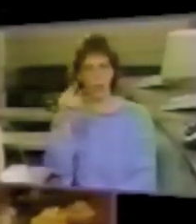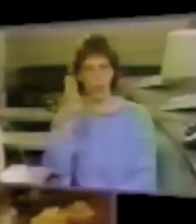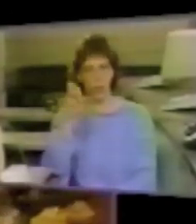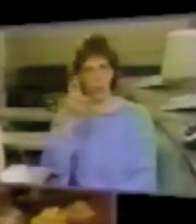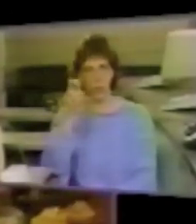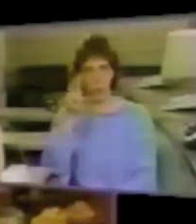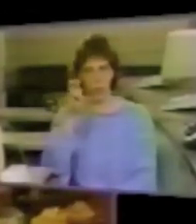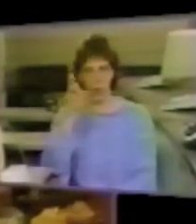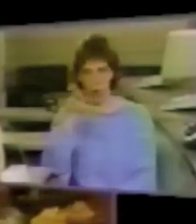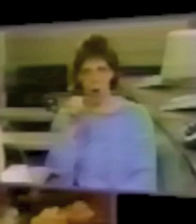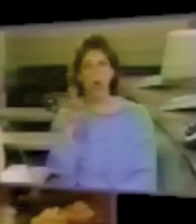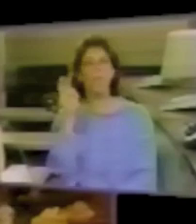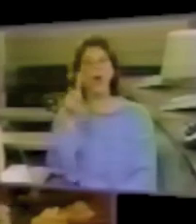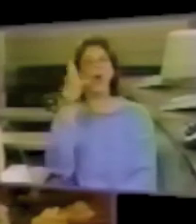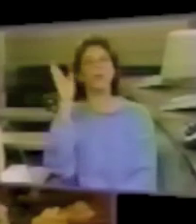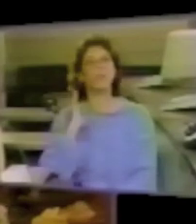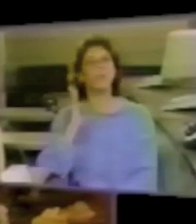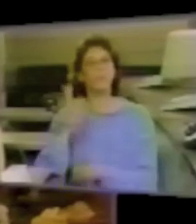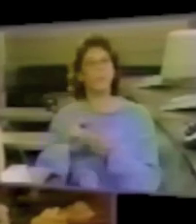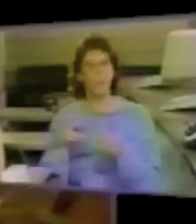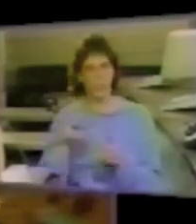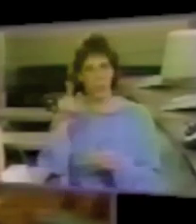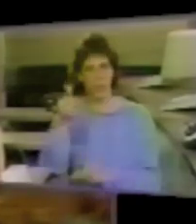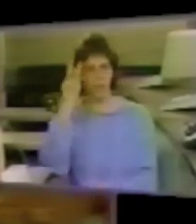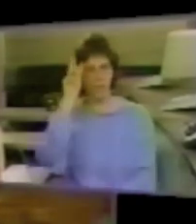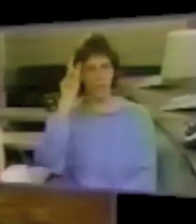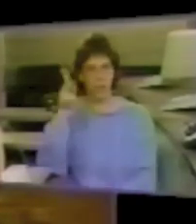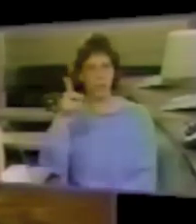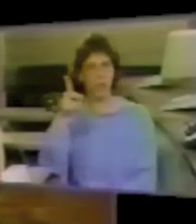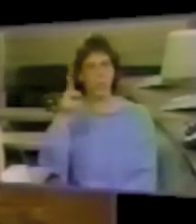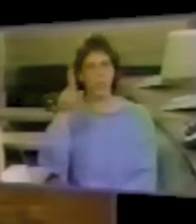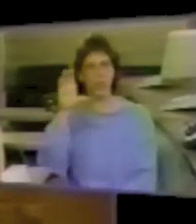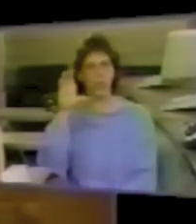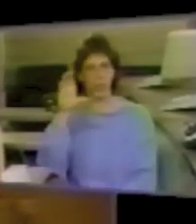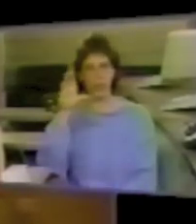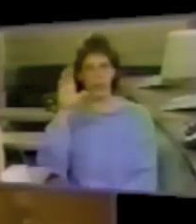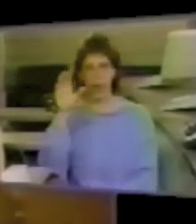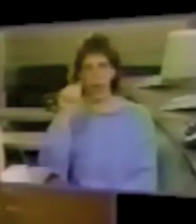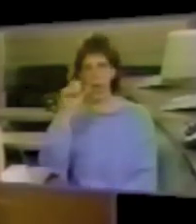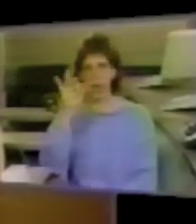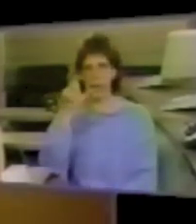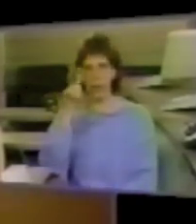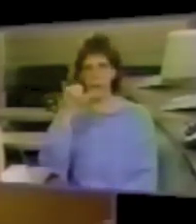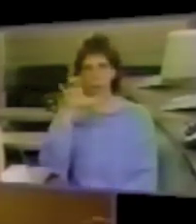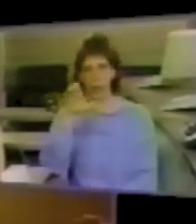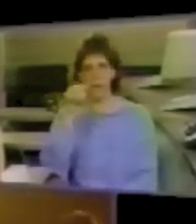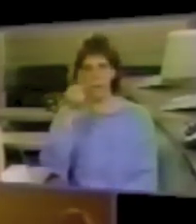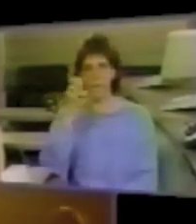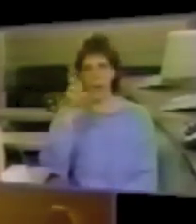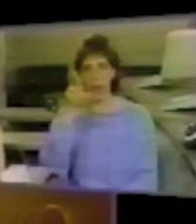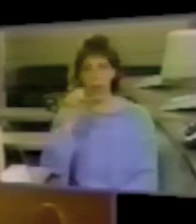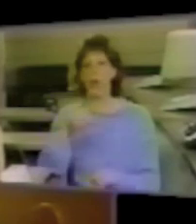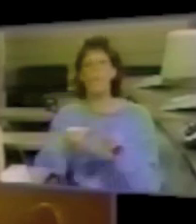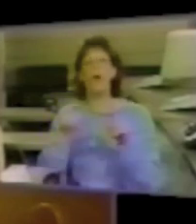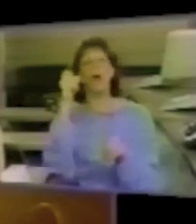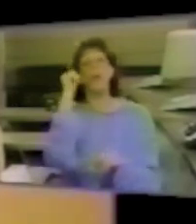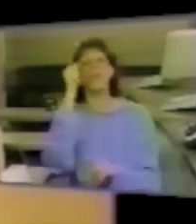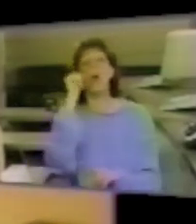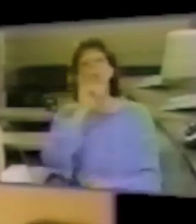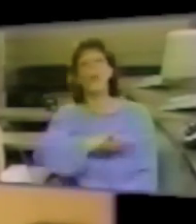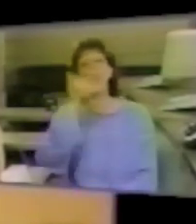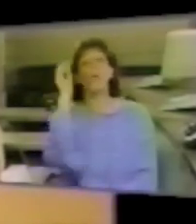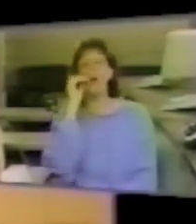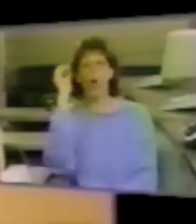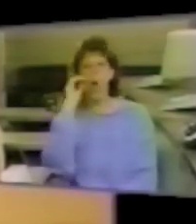as vice president for academic affairs. However, she says she'll leave tomorrow with wonderful memories of an experience she compares